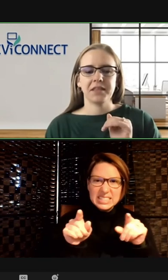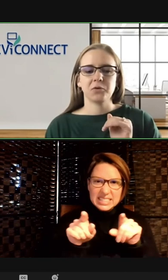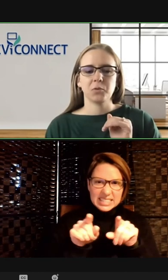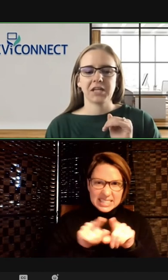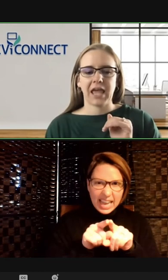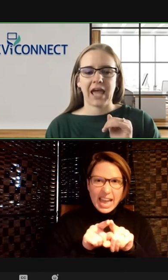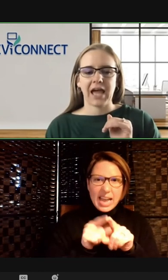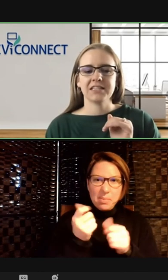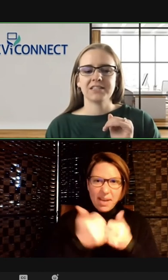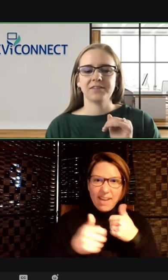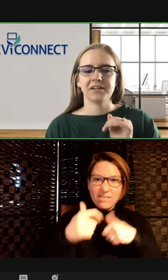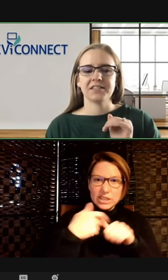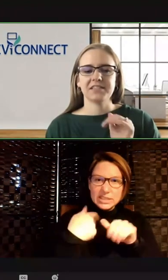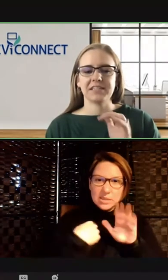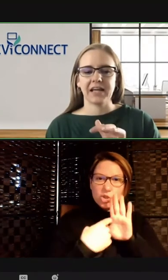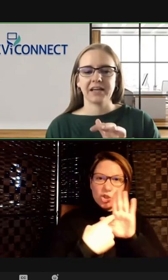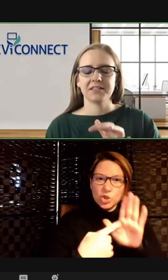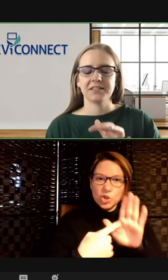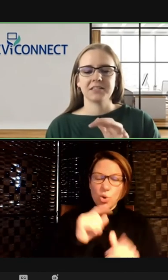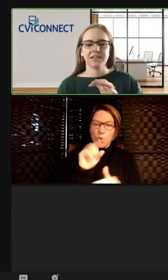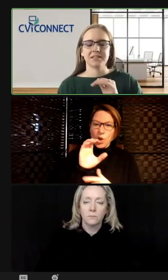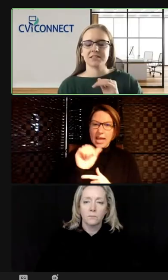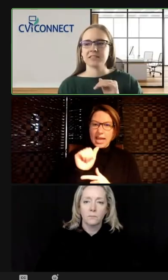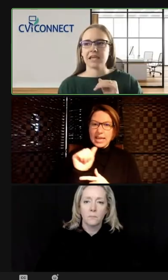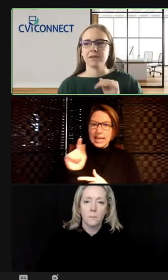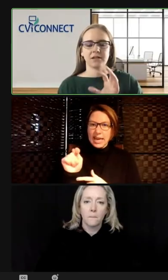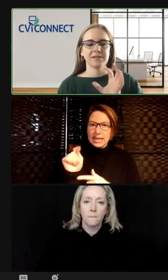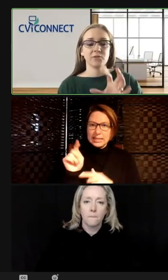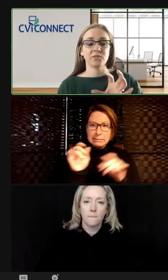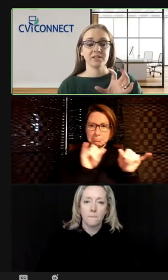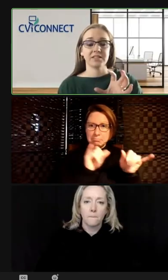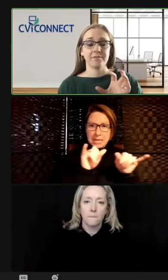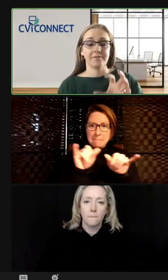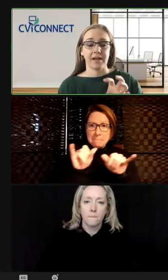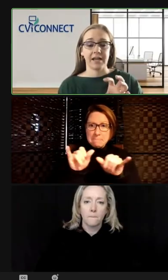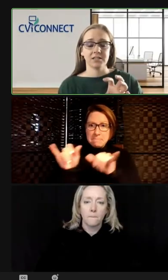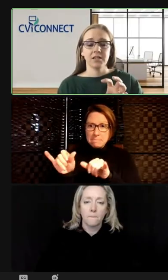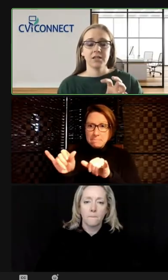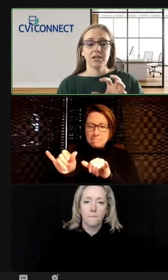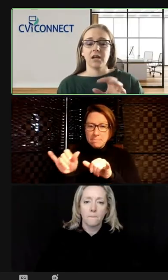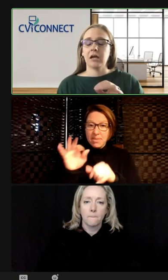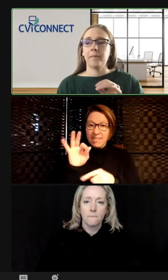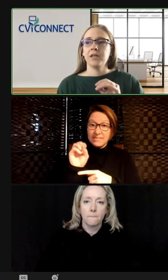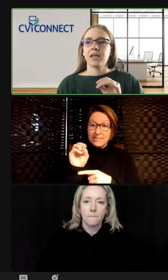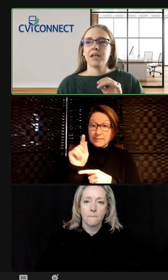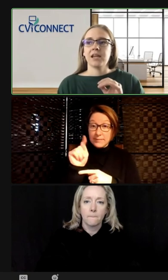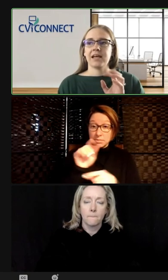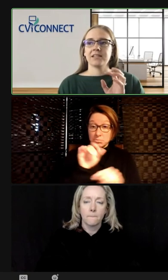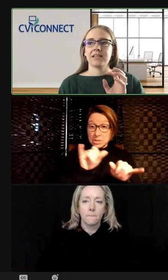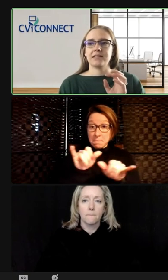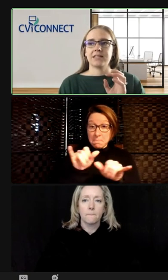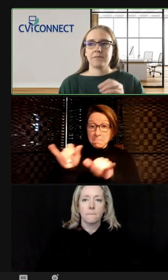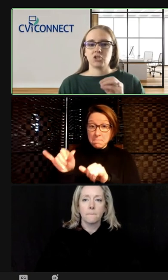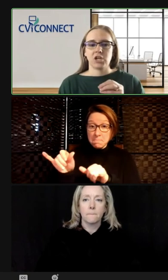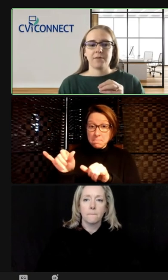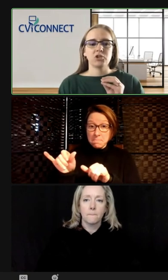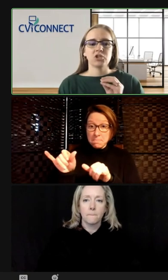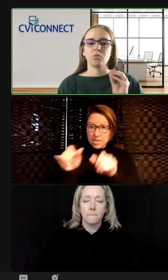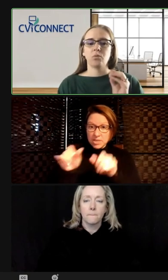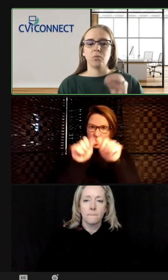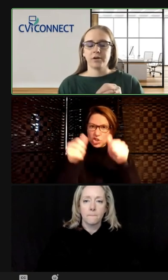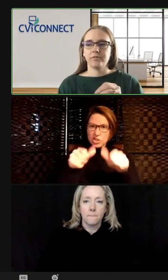I present the word cat, it's very static. It's the same, as long as I'm using the same font, it has that